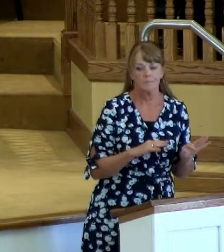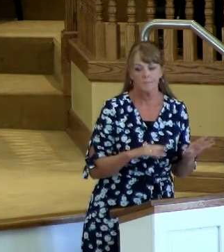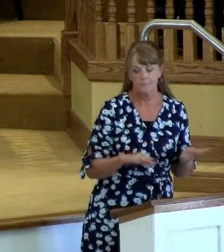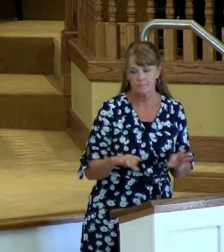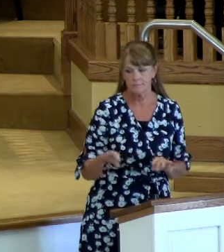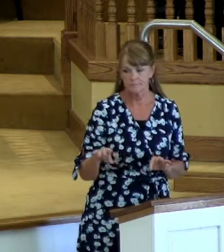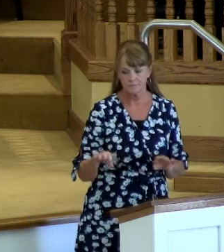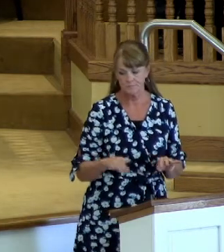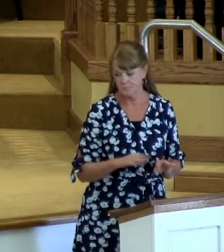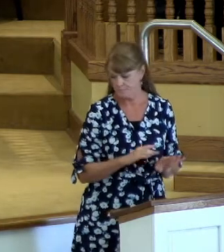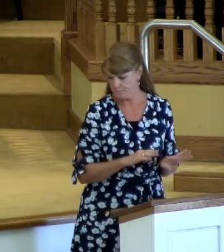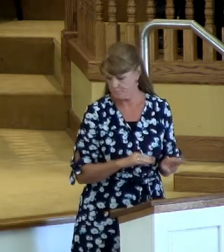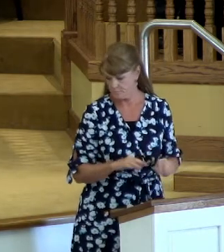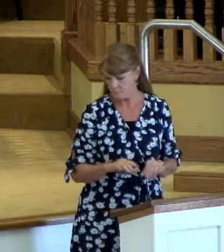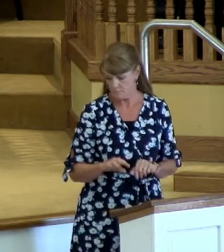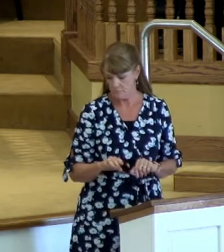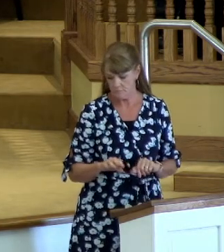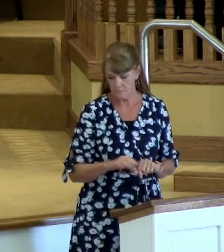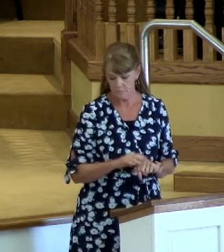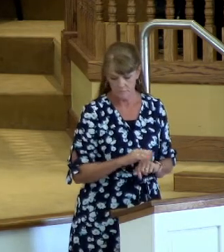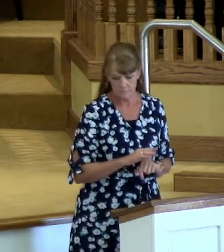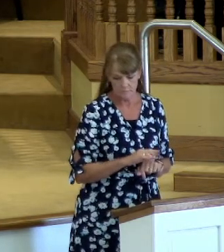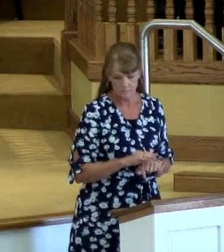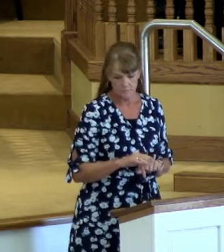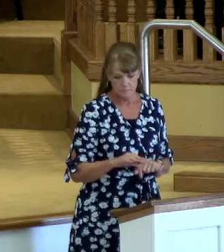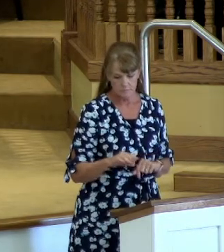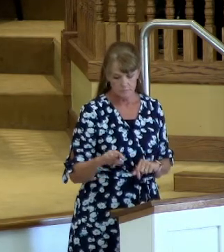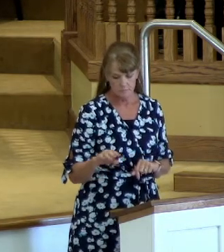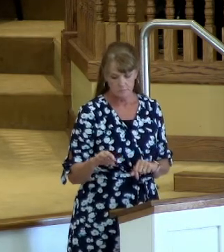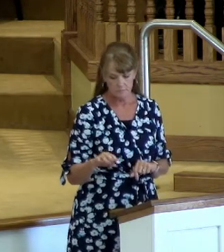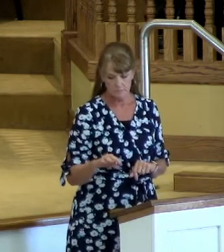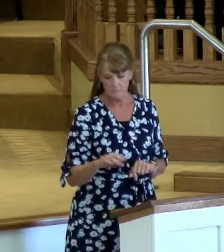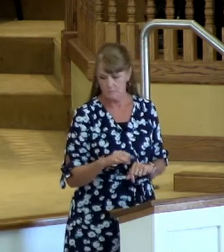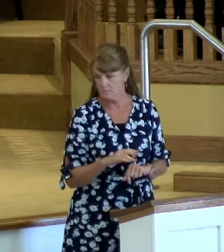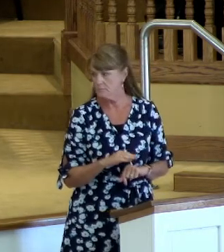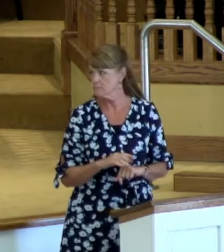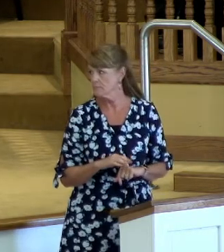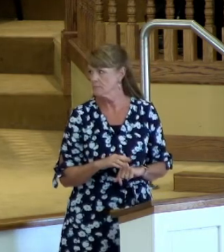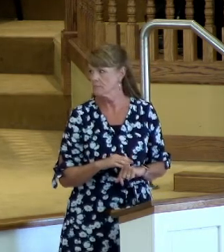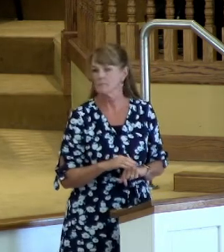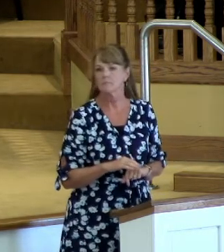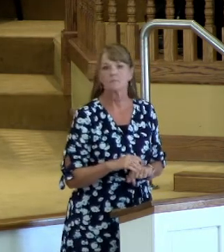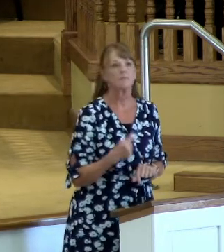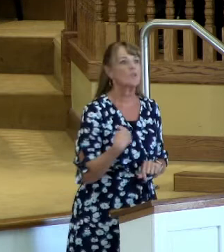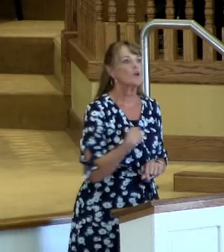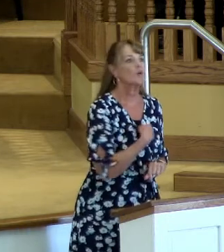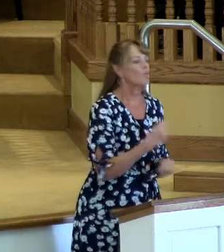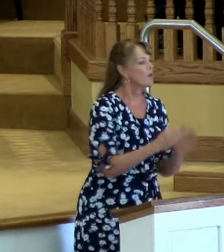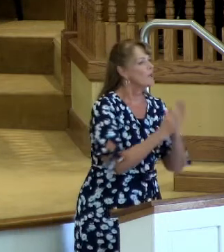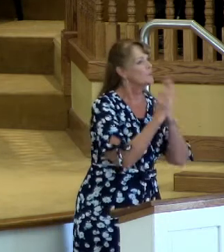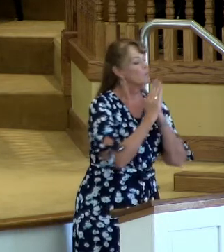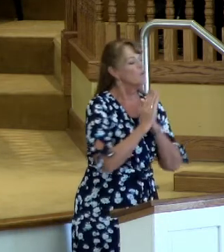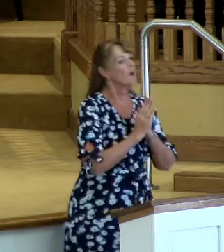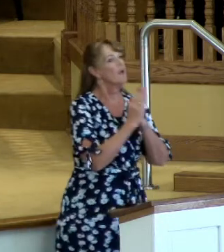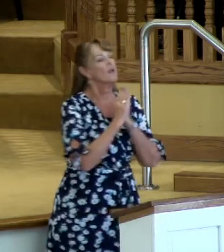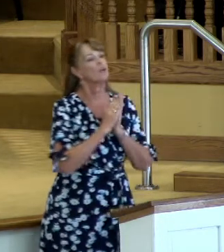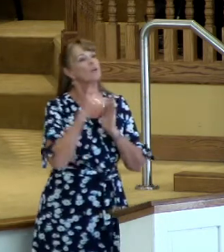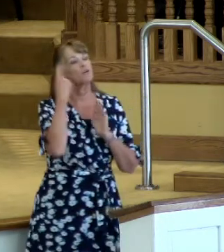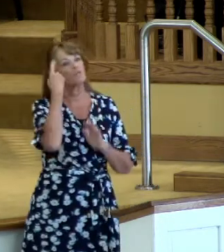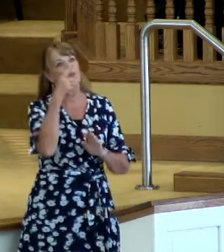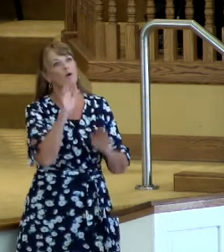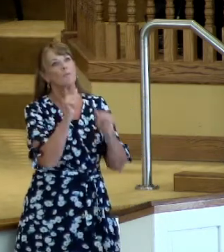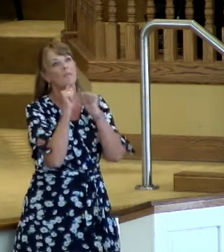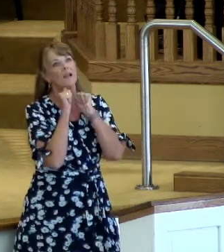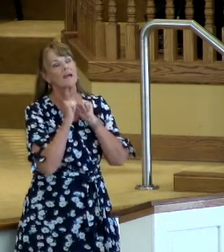Mm-hmm. We pray for